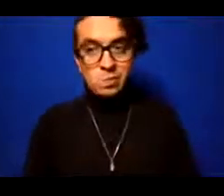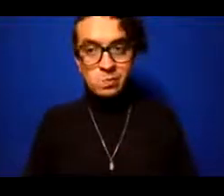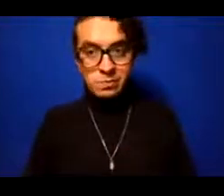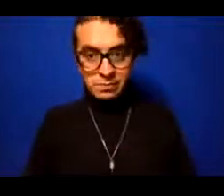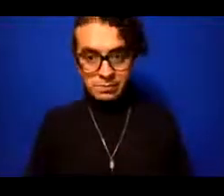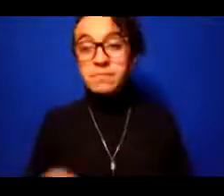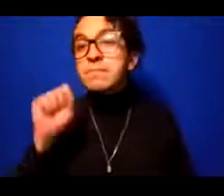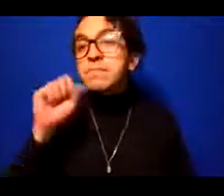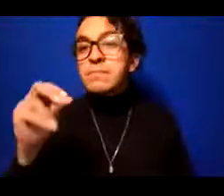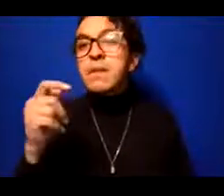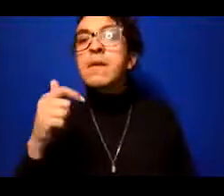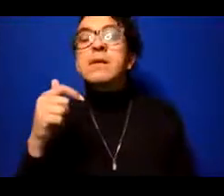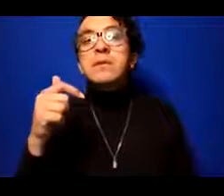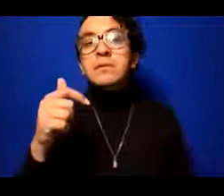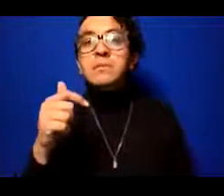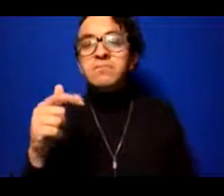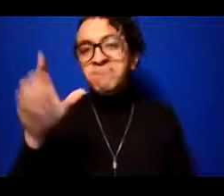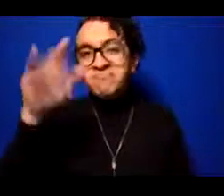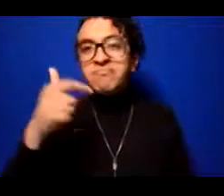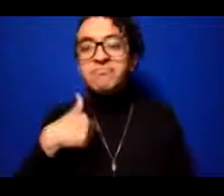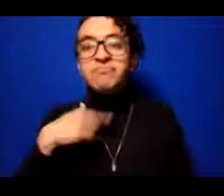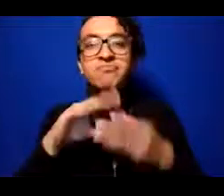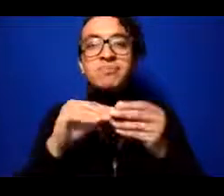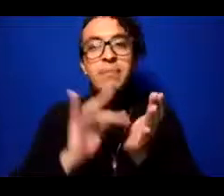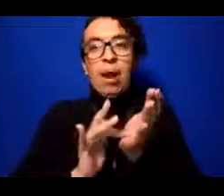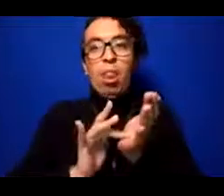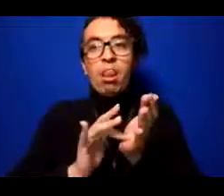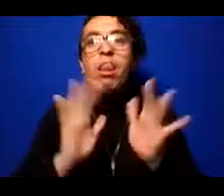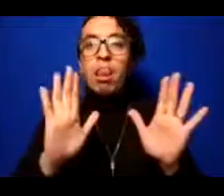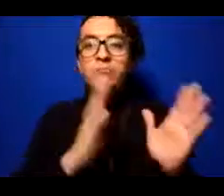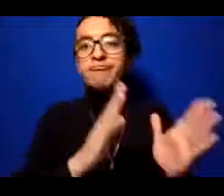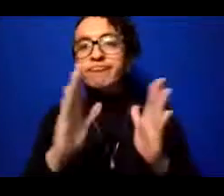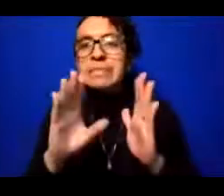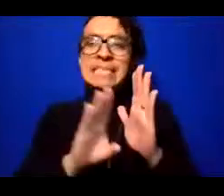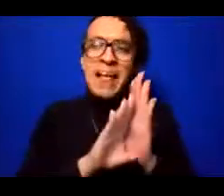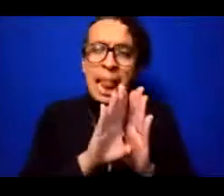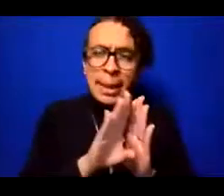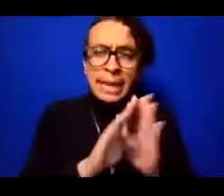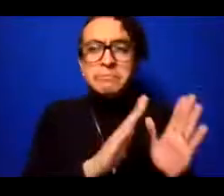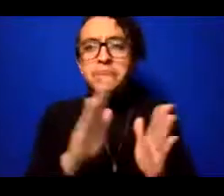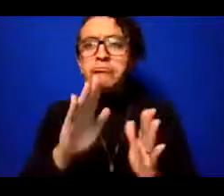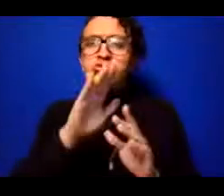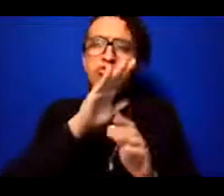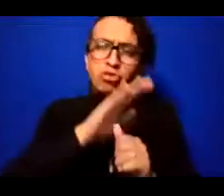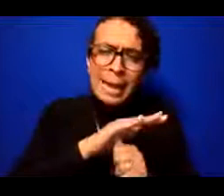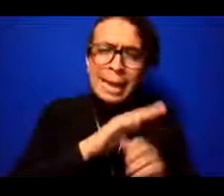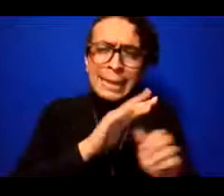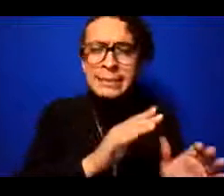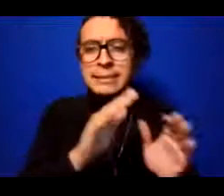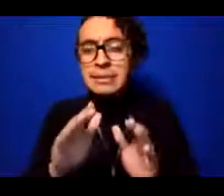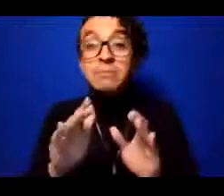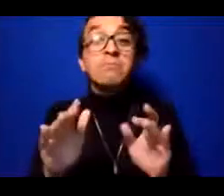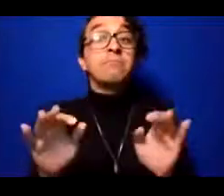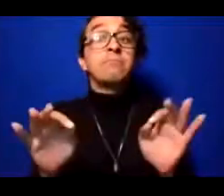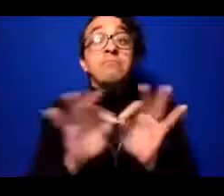So I would say, though, even though I talked about some medical issues, talk about a little bit about development and stress, I think one of the